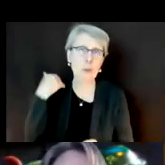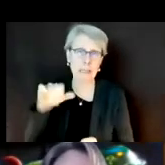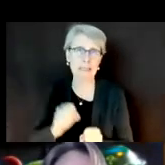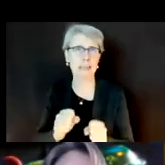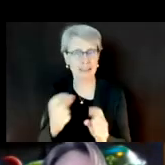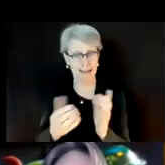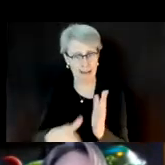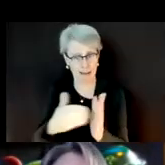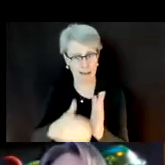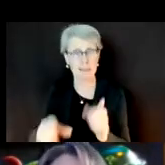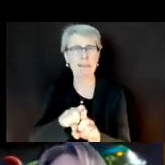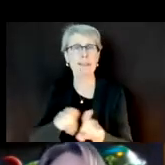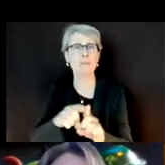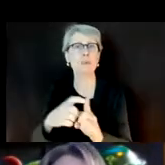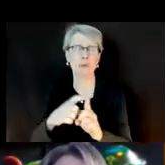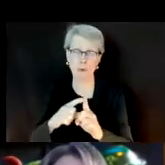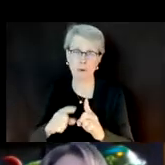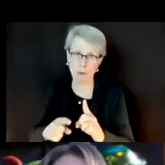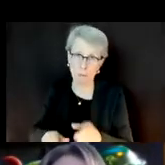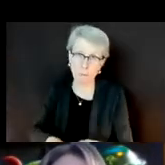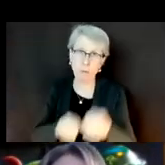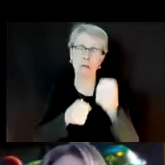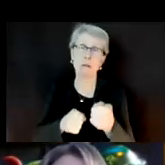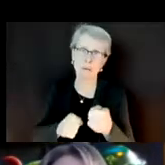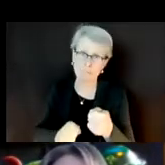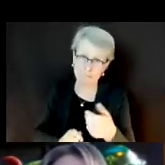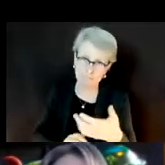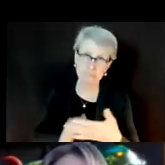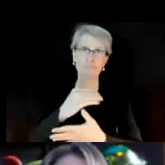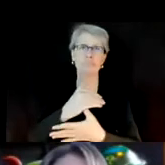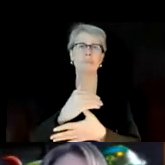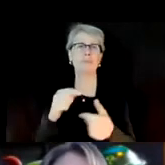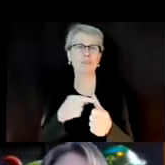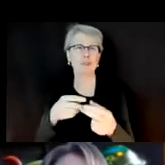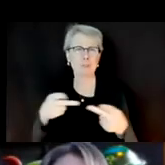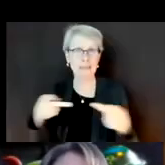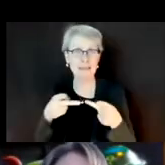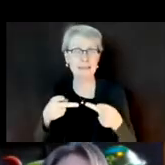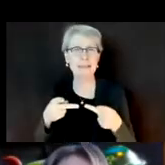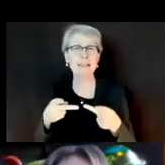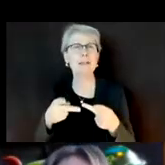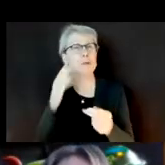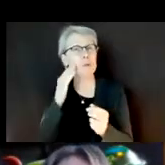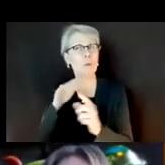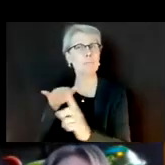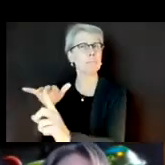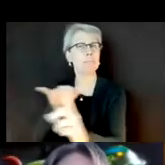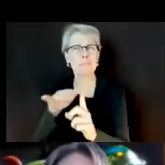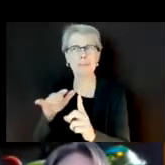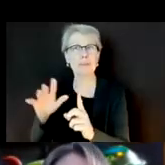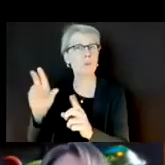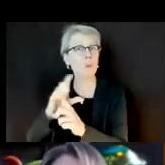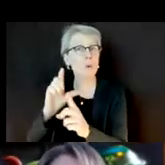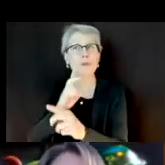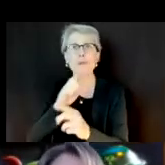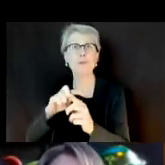to, but you can use that language and the knowledge about that language to just make sure that you're including it,